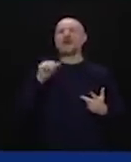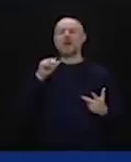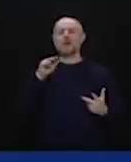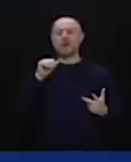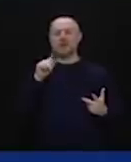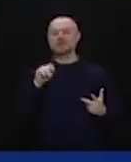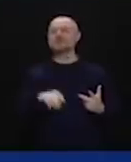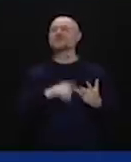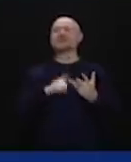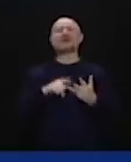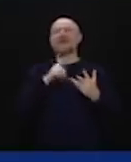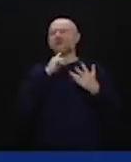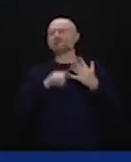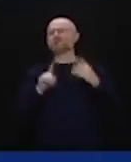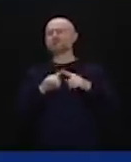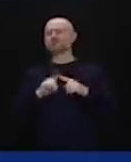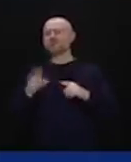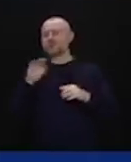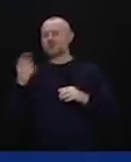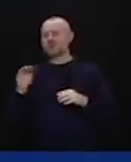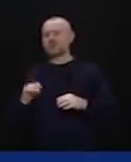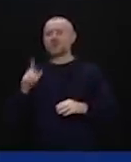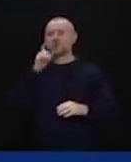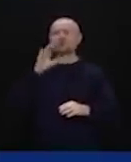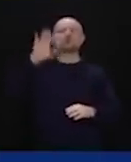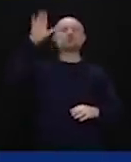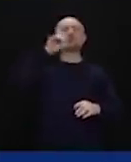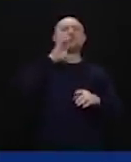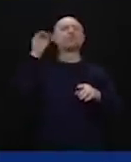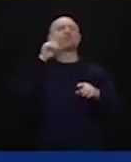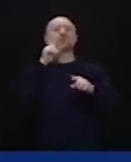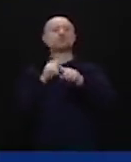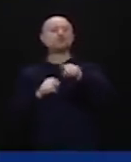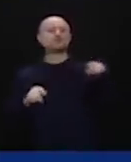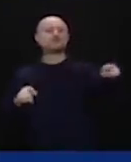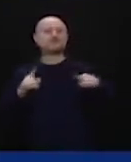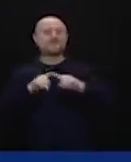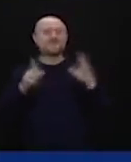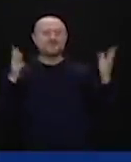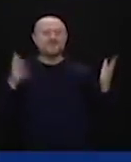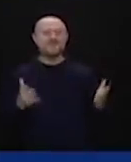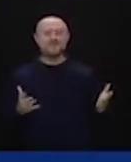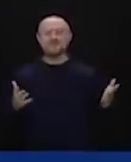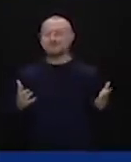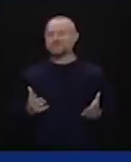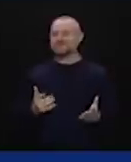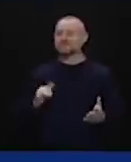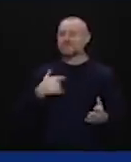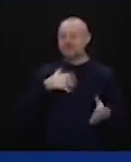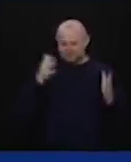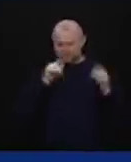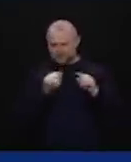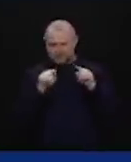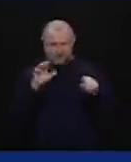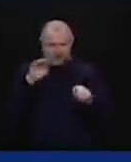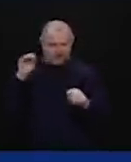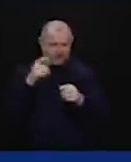company and part of this supposed, well, they didn't come. Come on, oh, there they come. Don't be modest. Thank